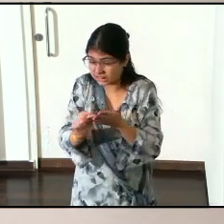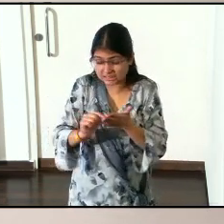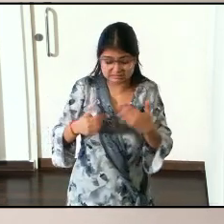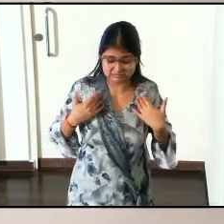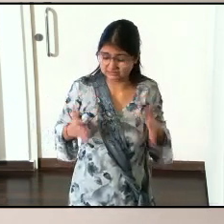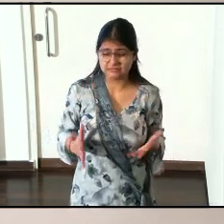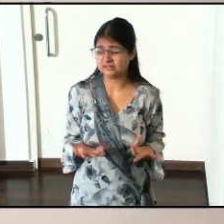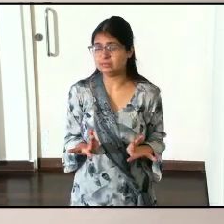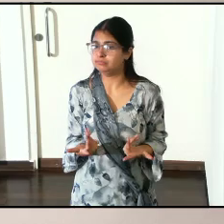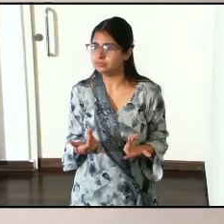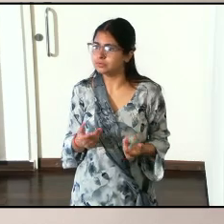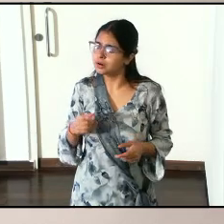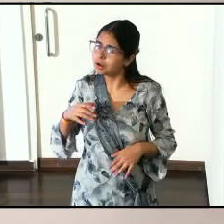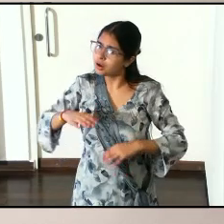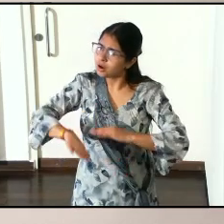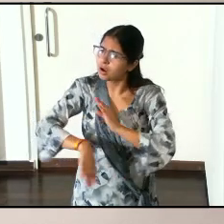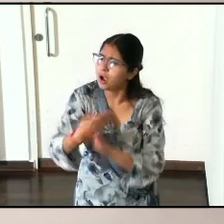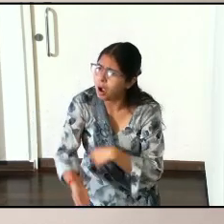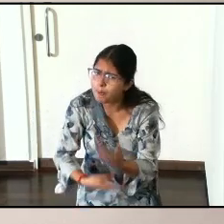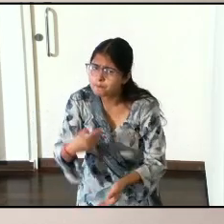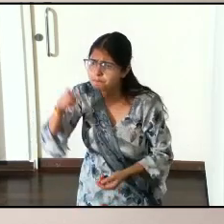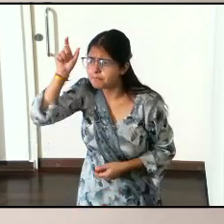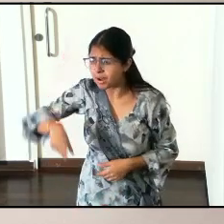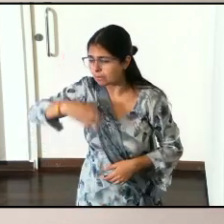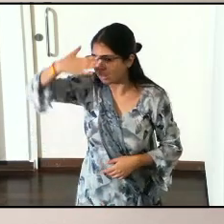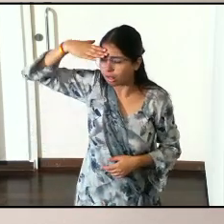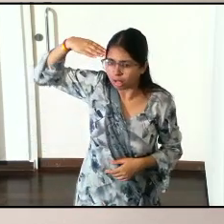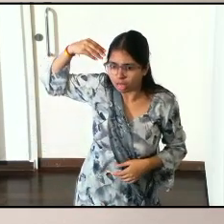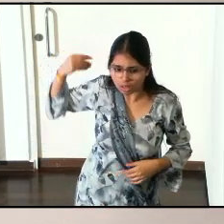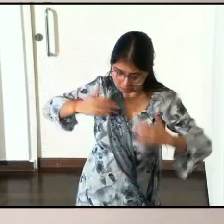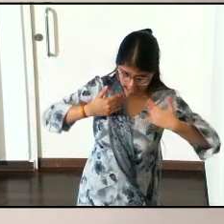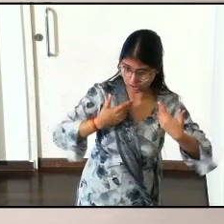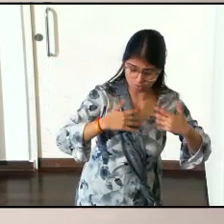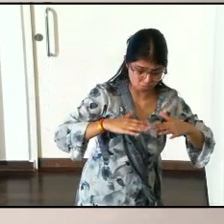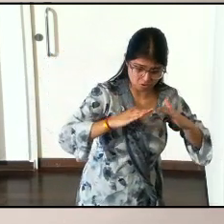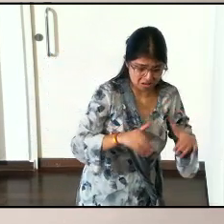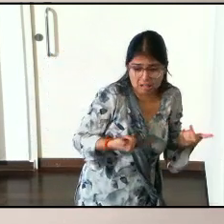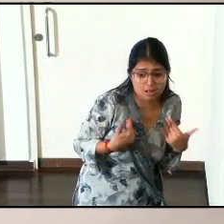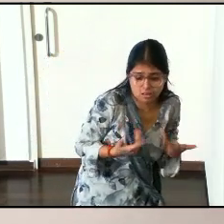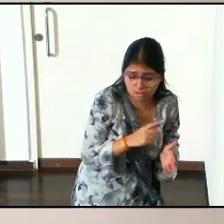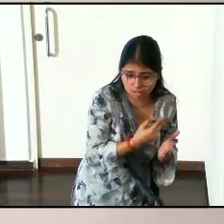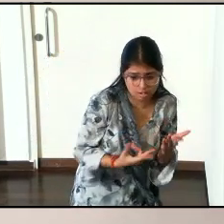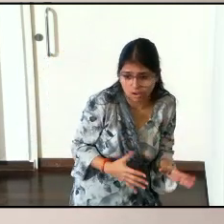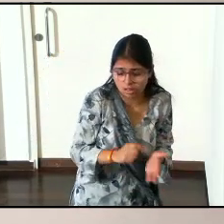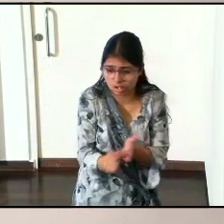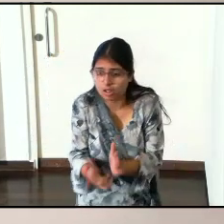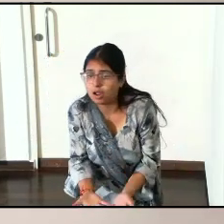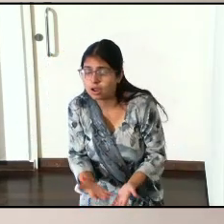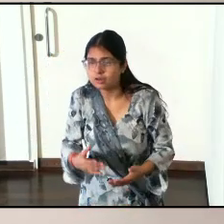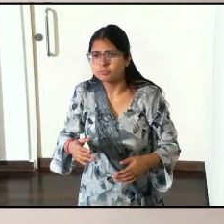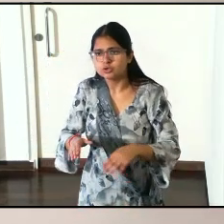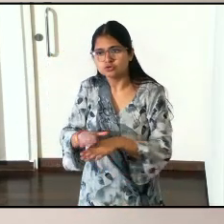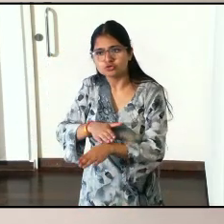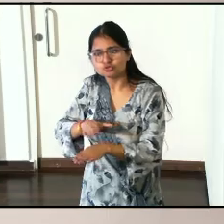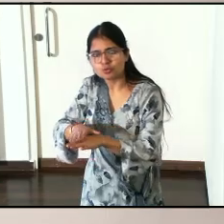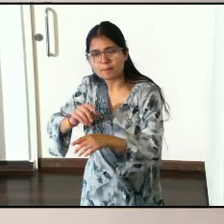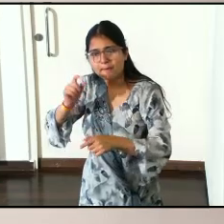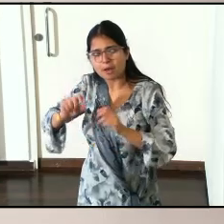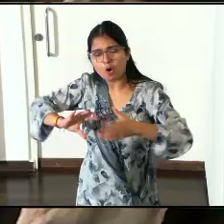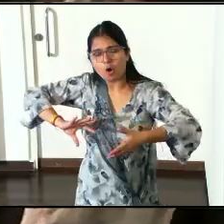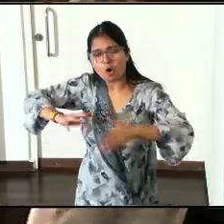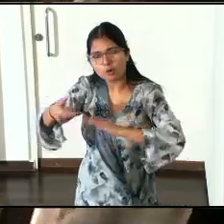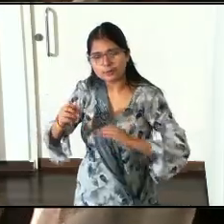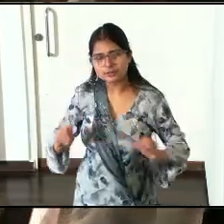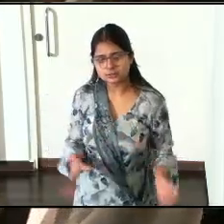then people forget all of that, and then various people start to write in or put slogans down or